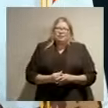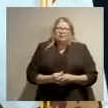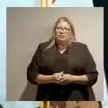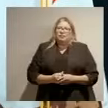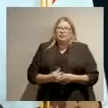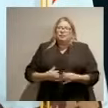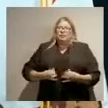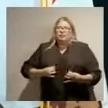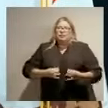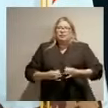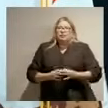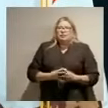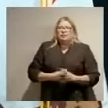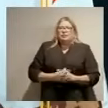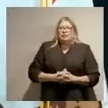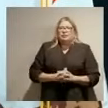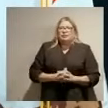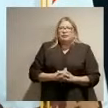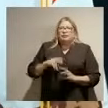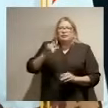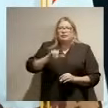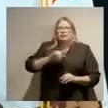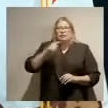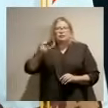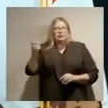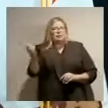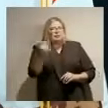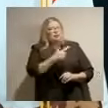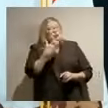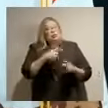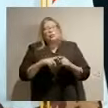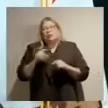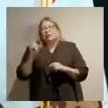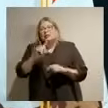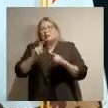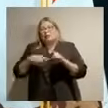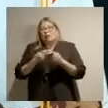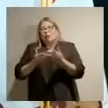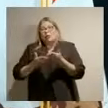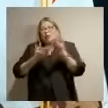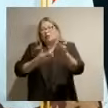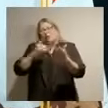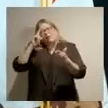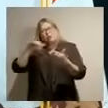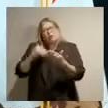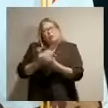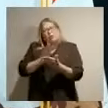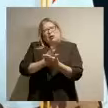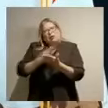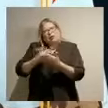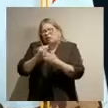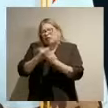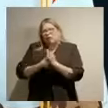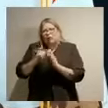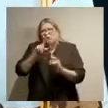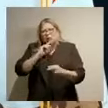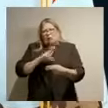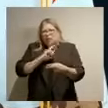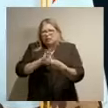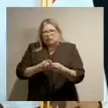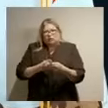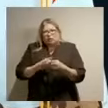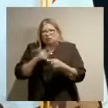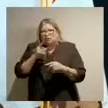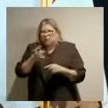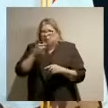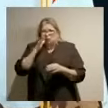Hi, Governor. I wanted to ask you about this proposal for a new budget account that you mentioned. Is that something that you're going